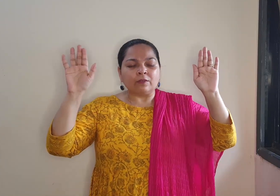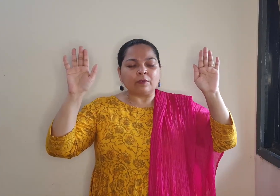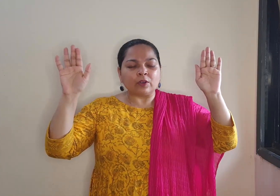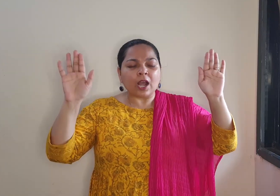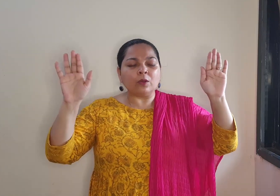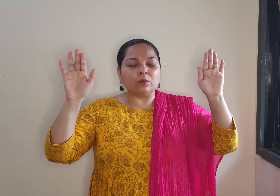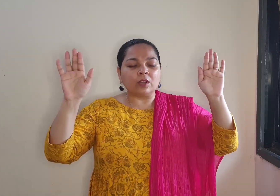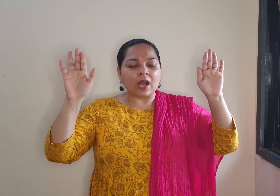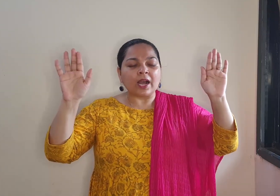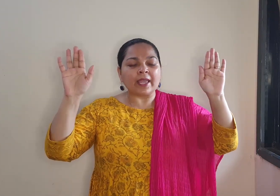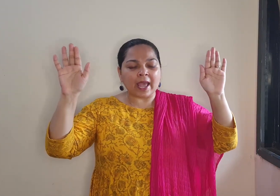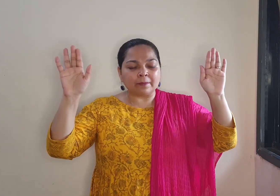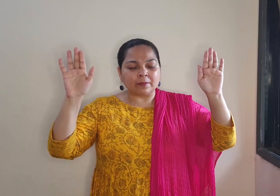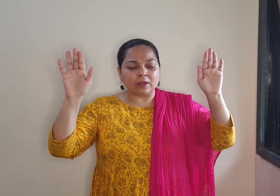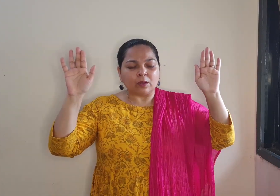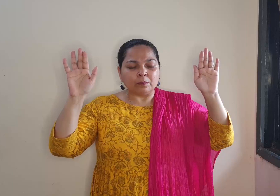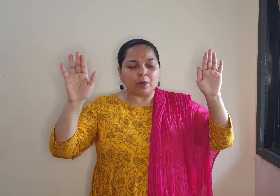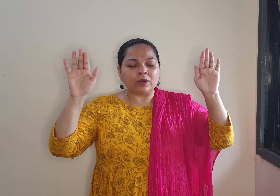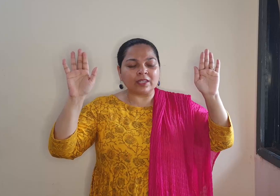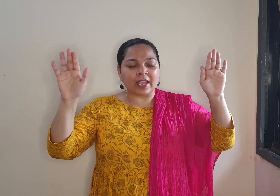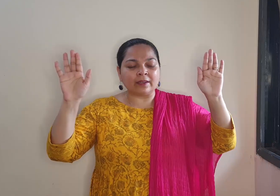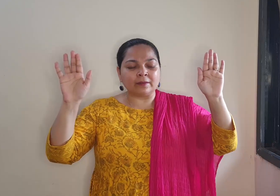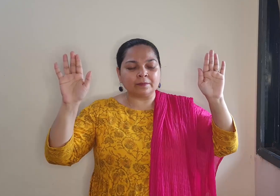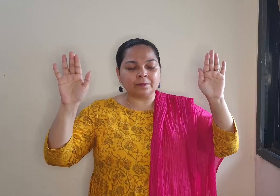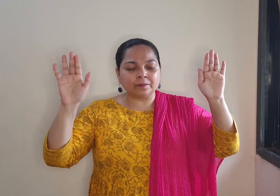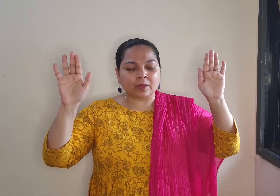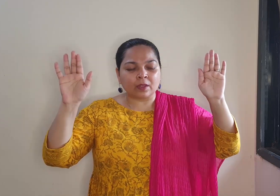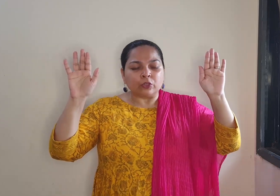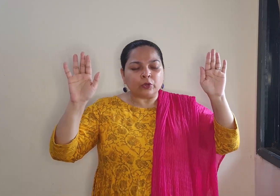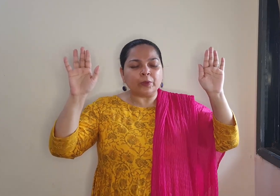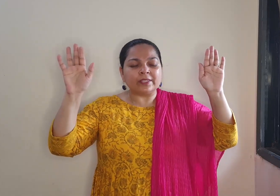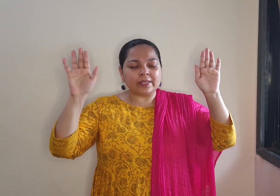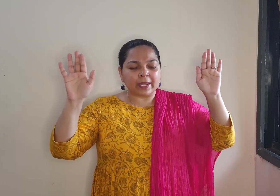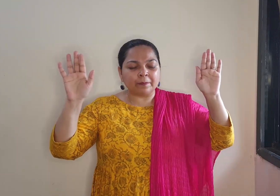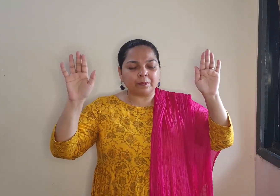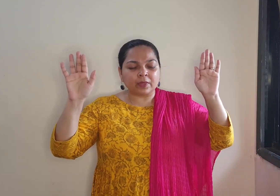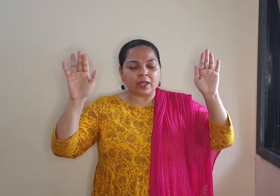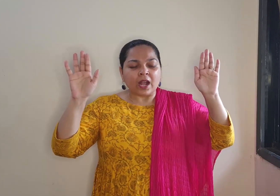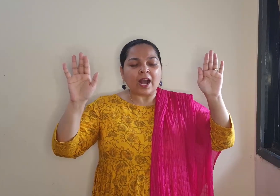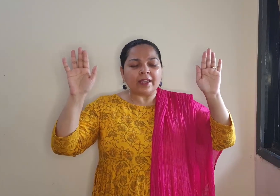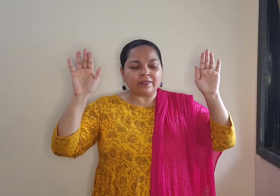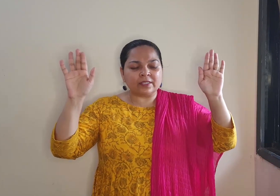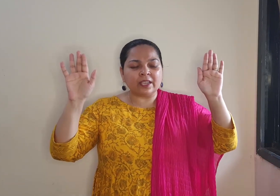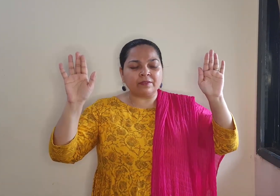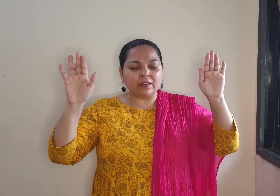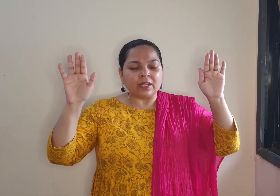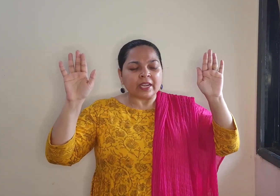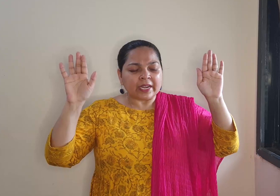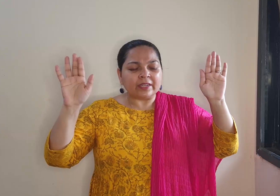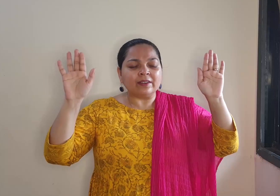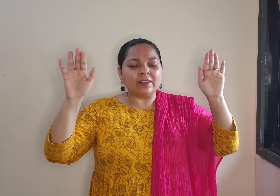And for now, I am born again. Through His name, I